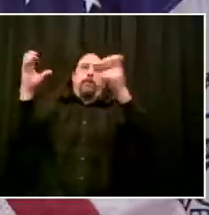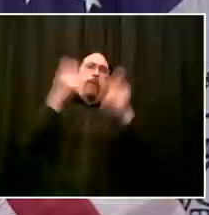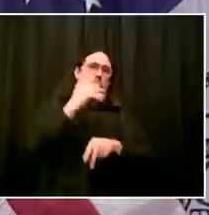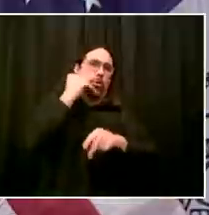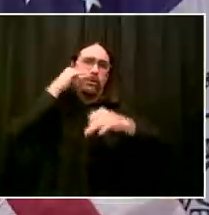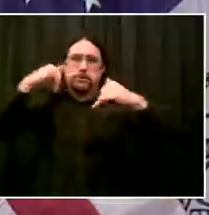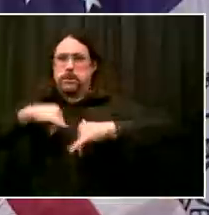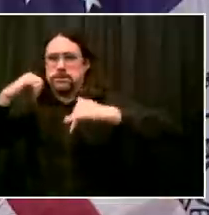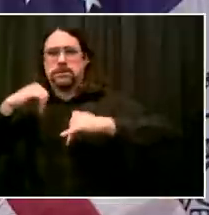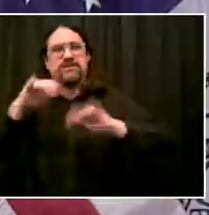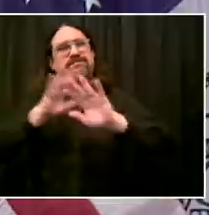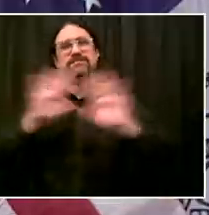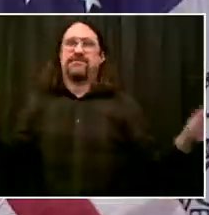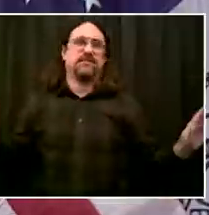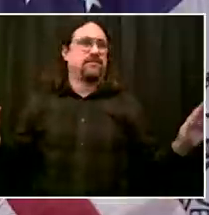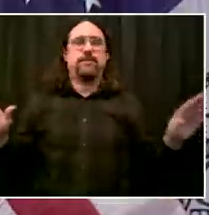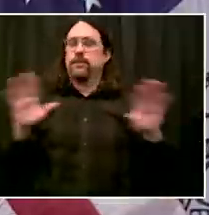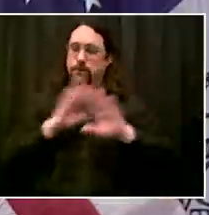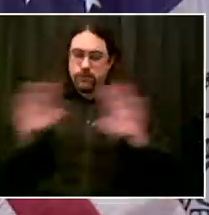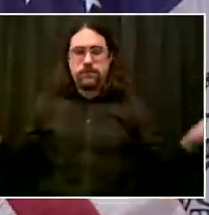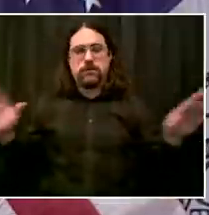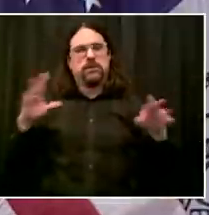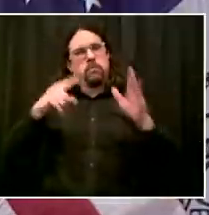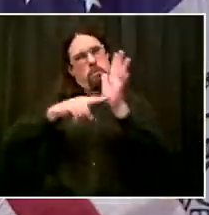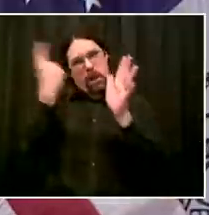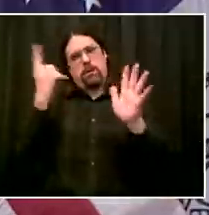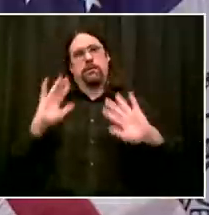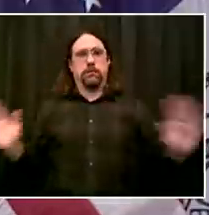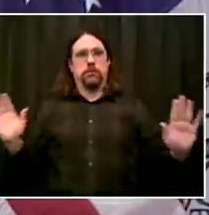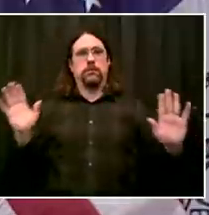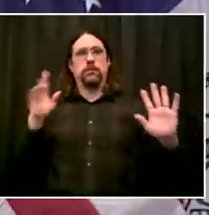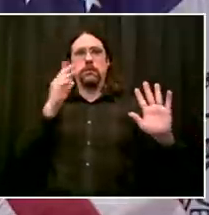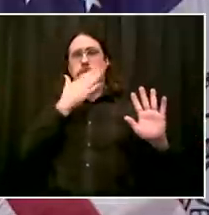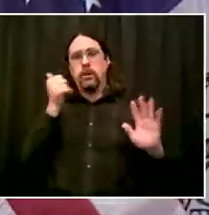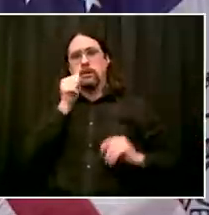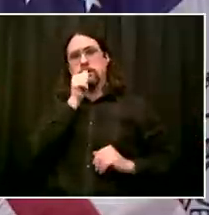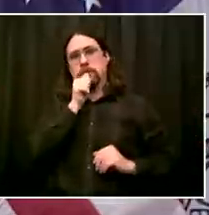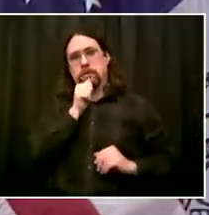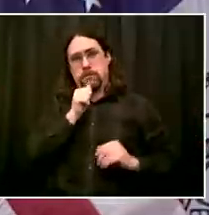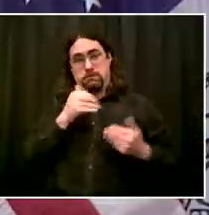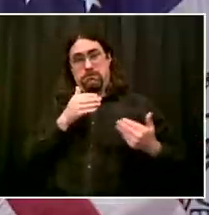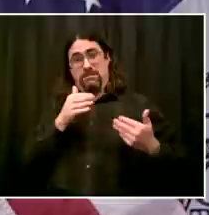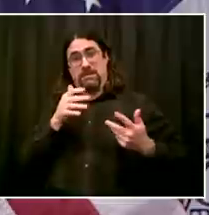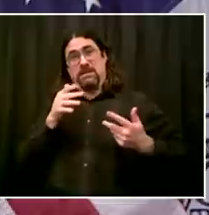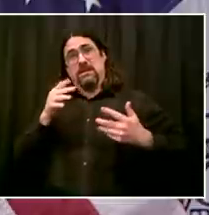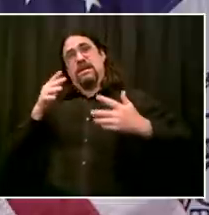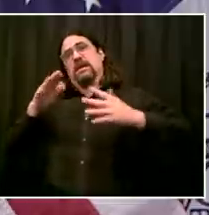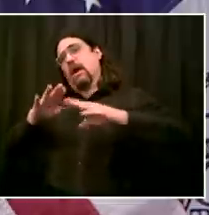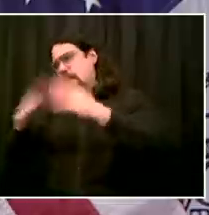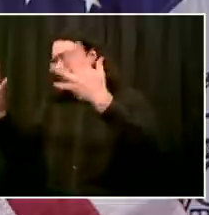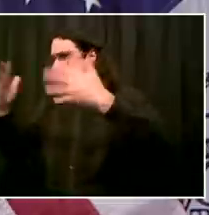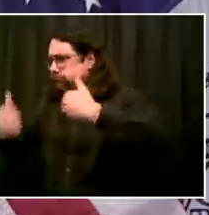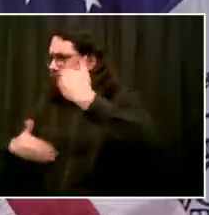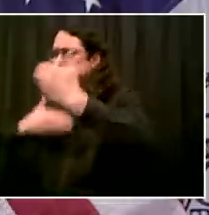wonderful things about Memorial Day, even in the middle of this crisis, but be smart about how you approach it.